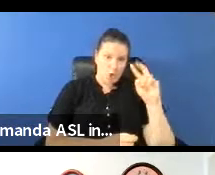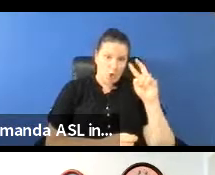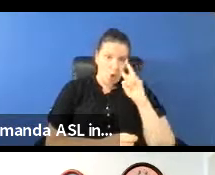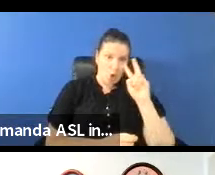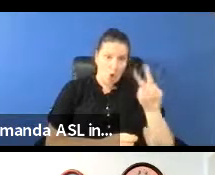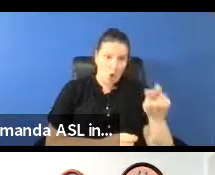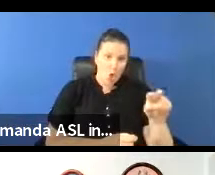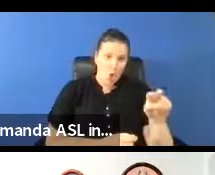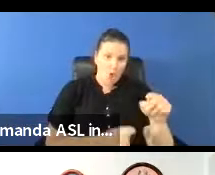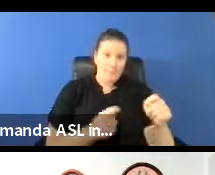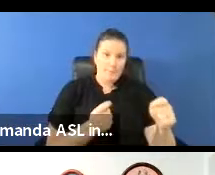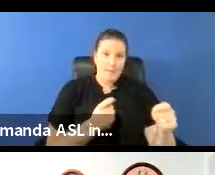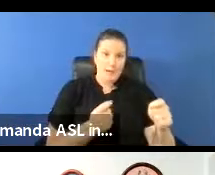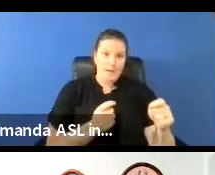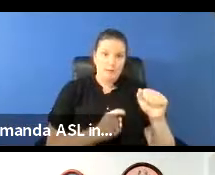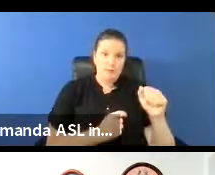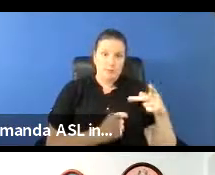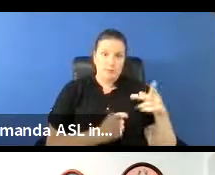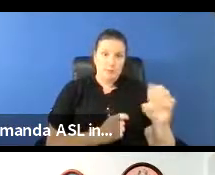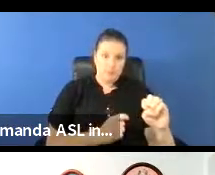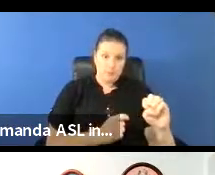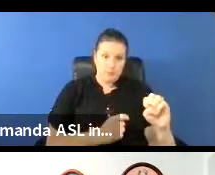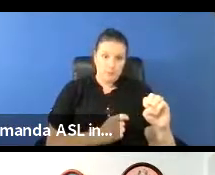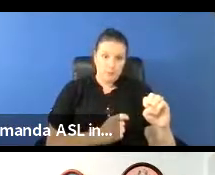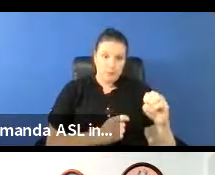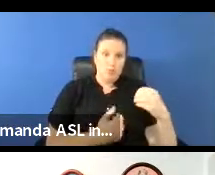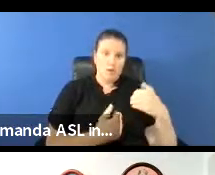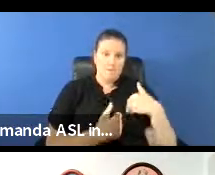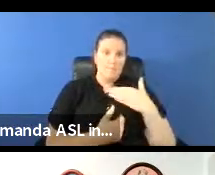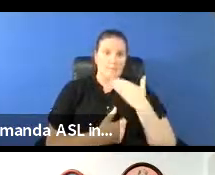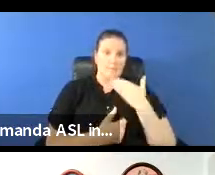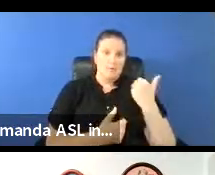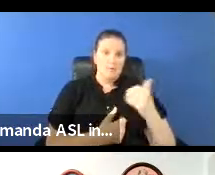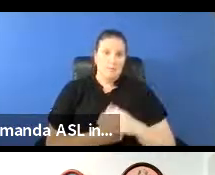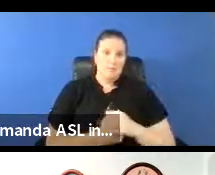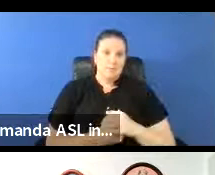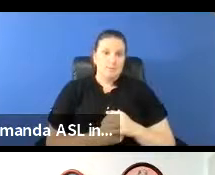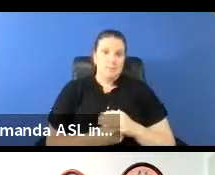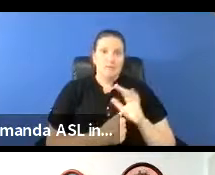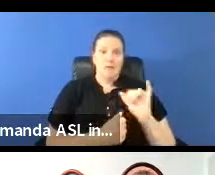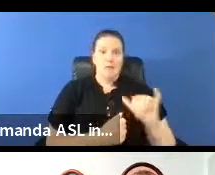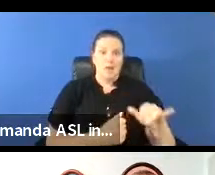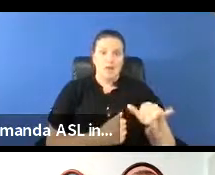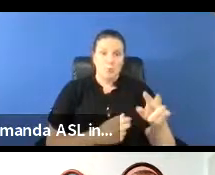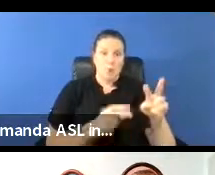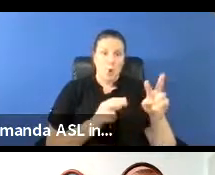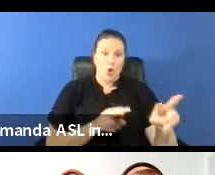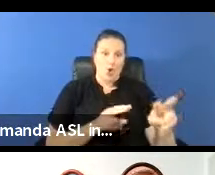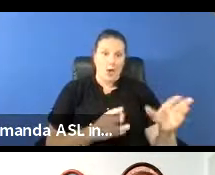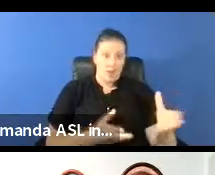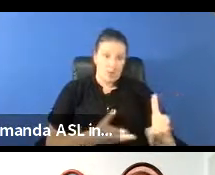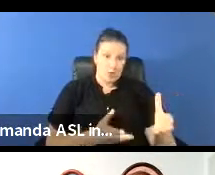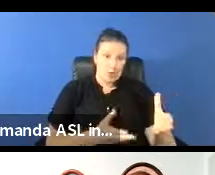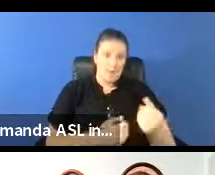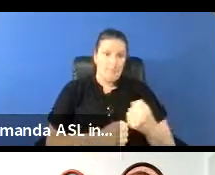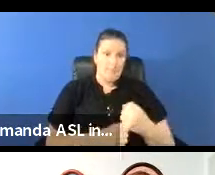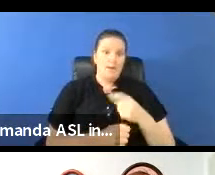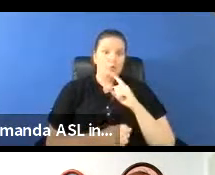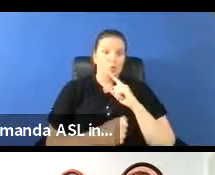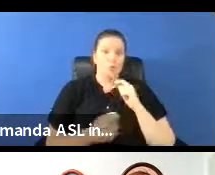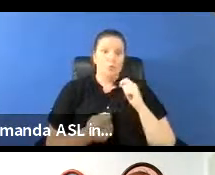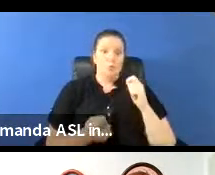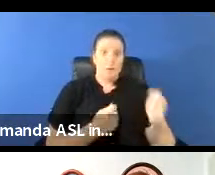is managing the space that they have better. And that's what we're going to be looking at here, is making sure we manage